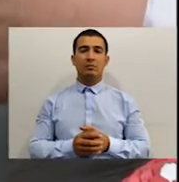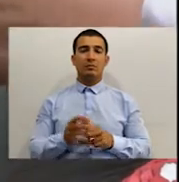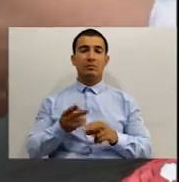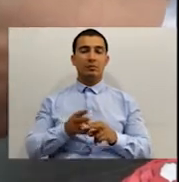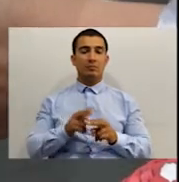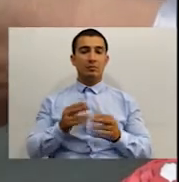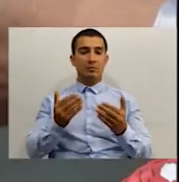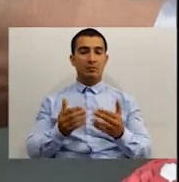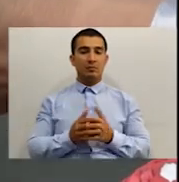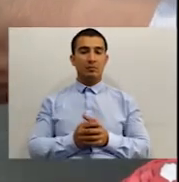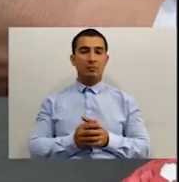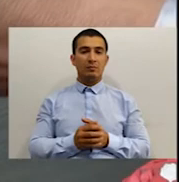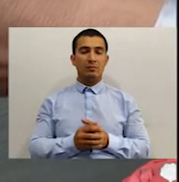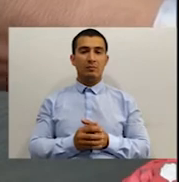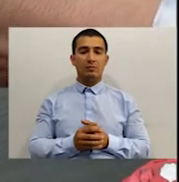Endi